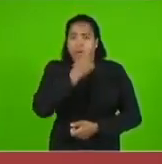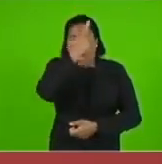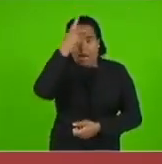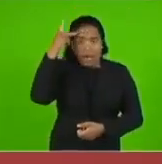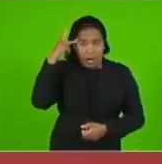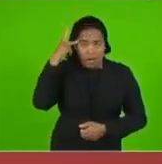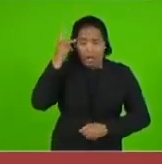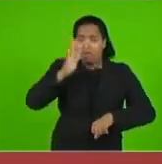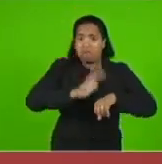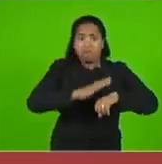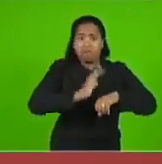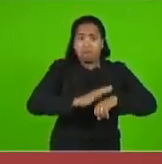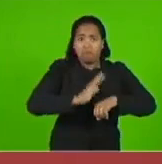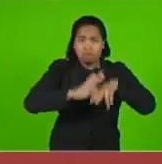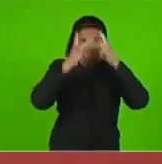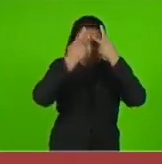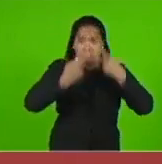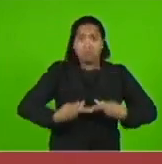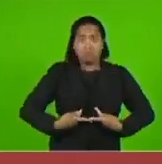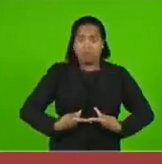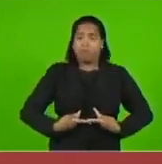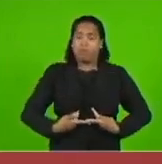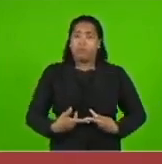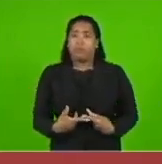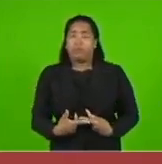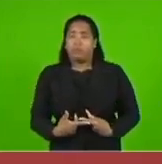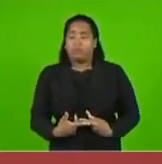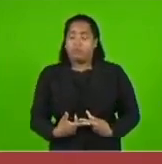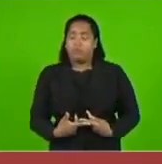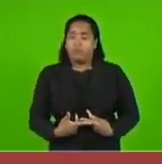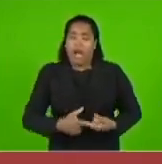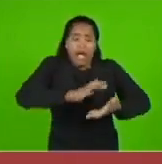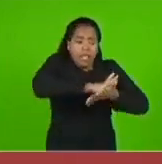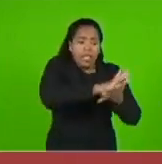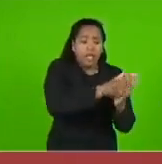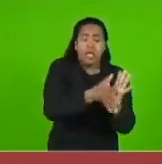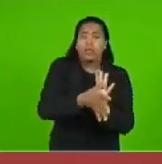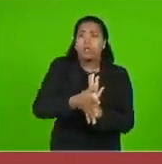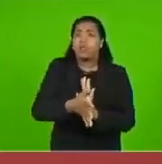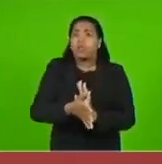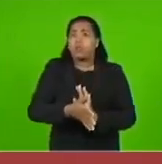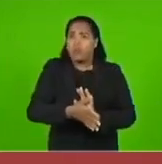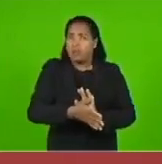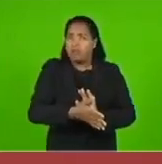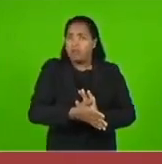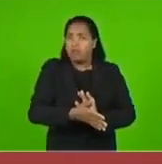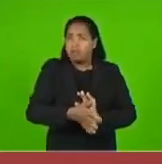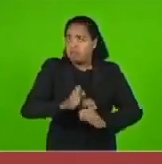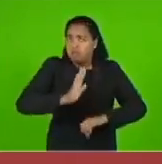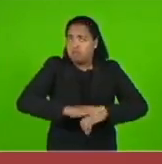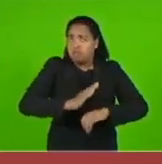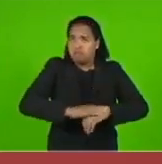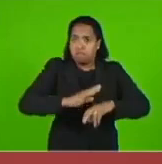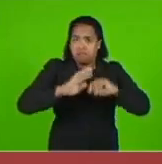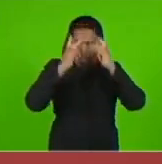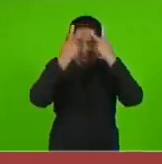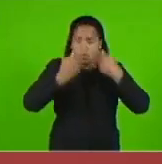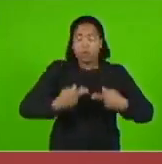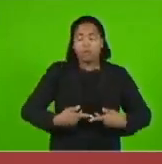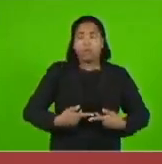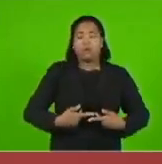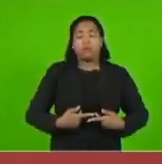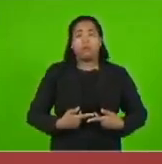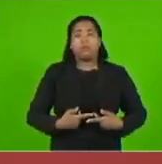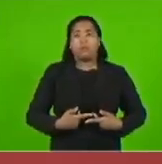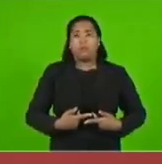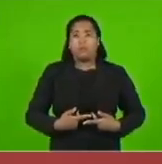They are being made by man. The wearing out of the world is being made by man. They are anthropic. There